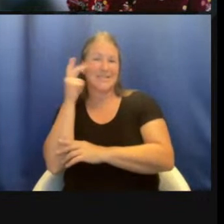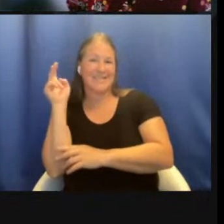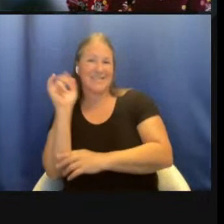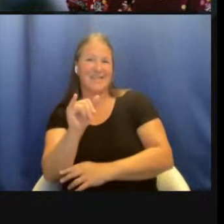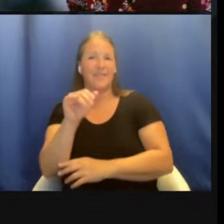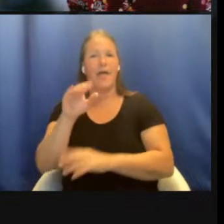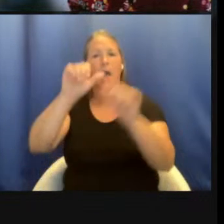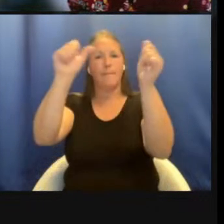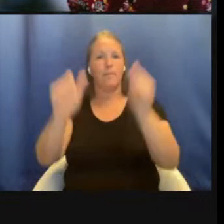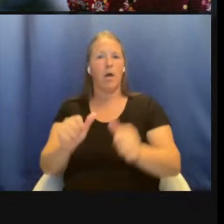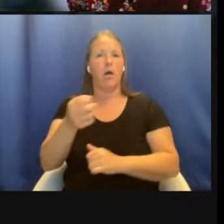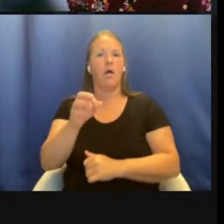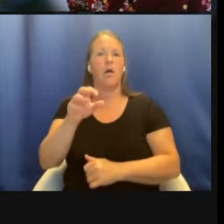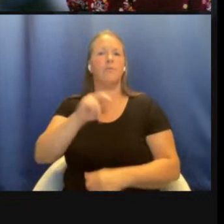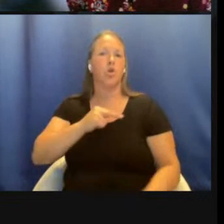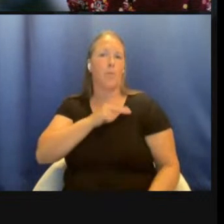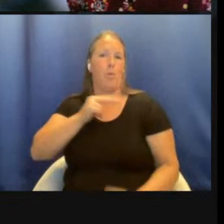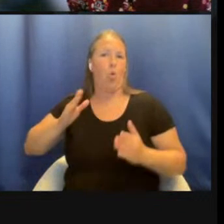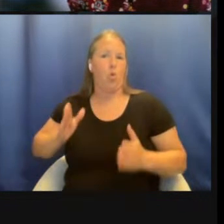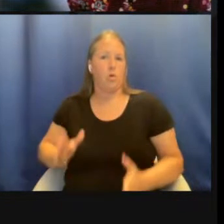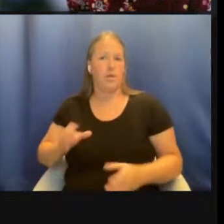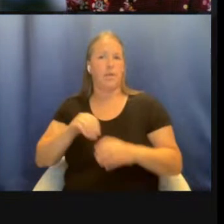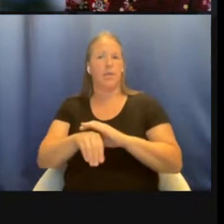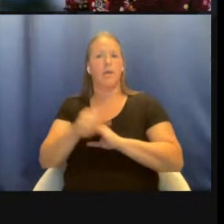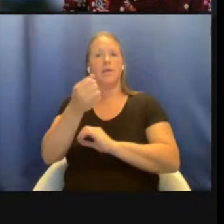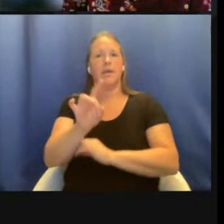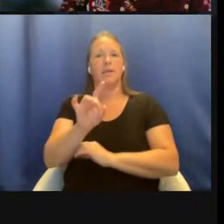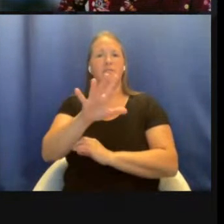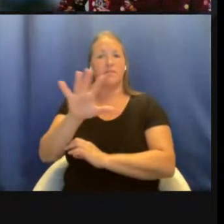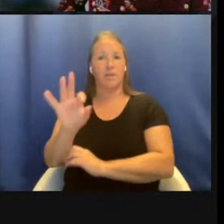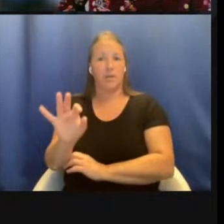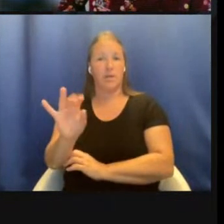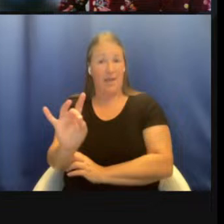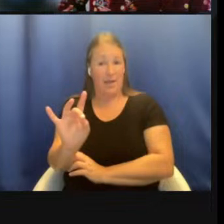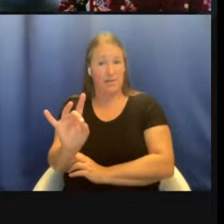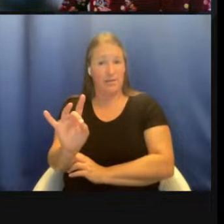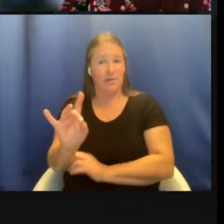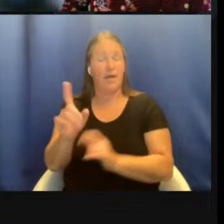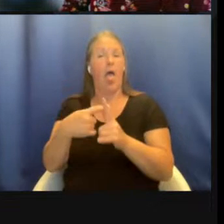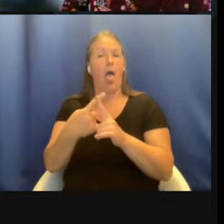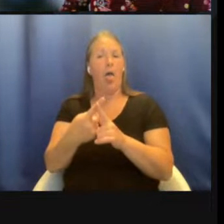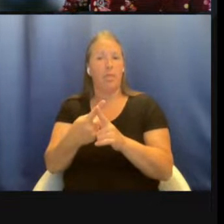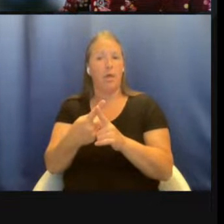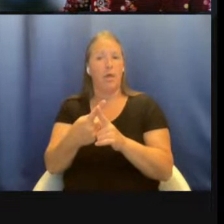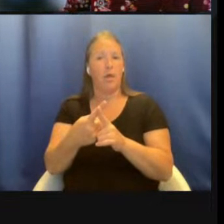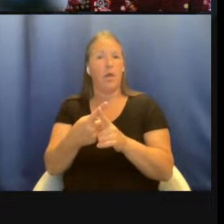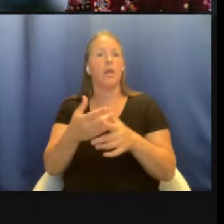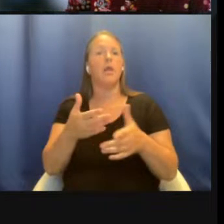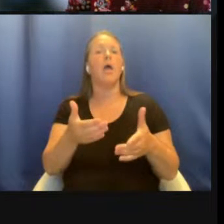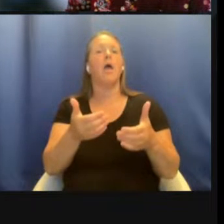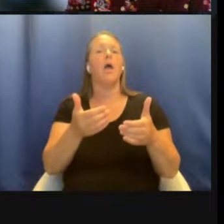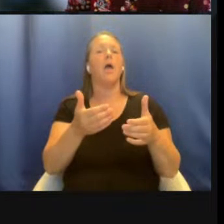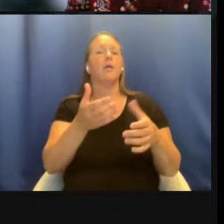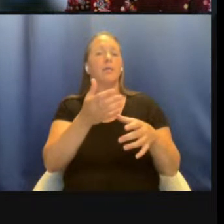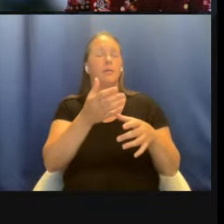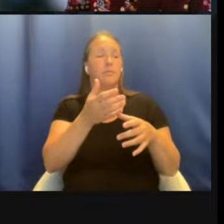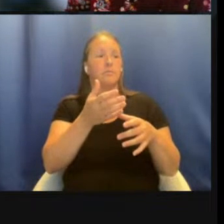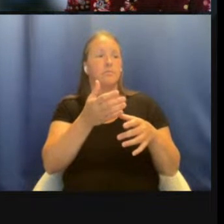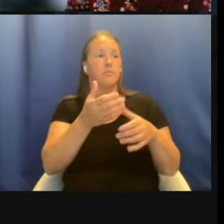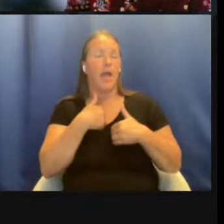in 1858, and then commission Islin, a great American sculptor, to carve a copy of